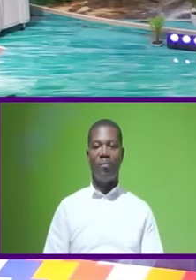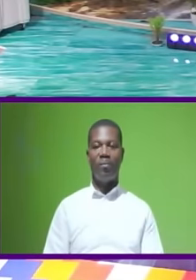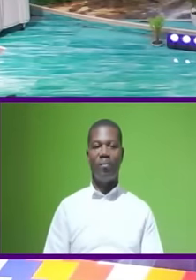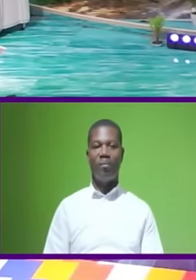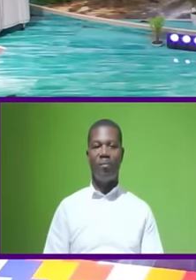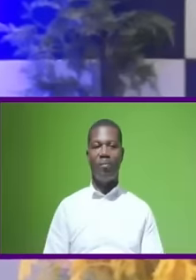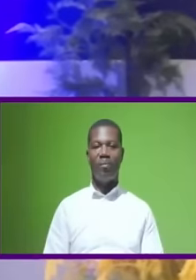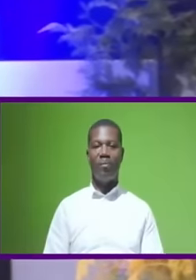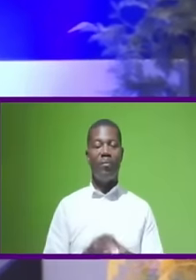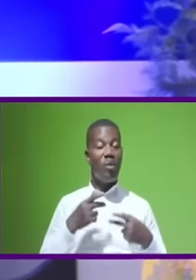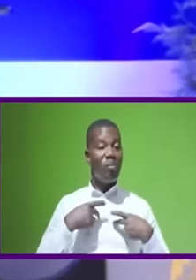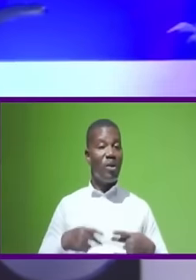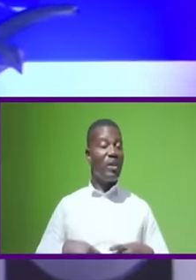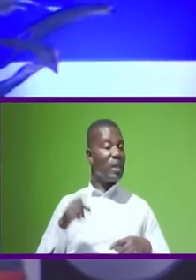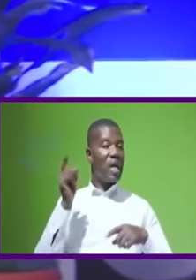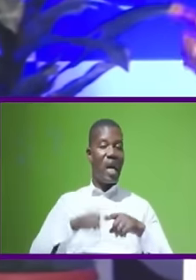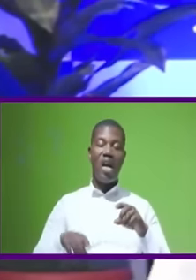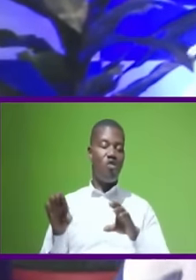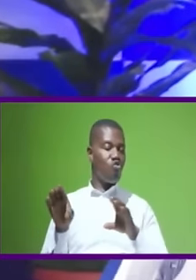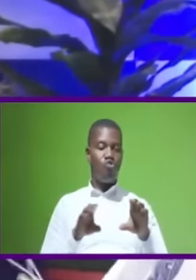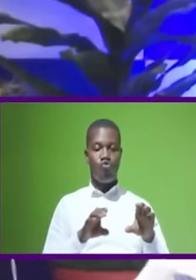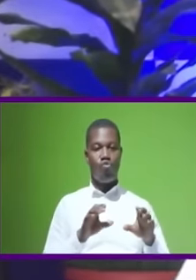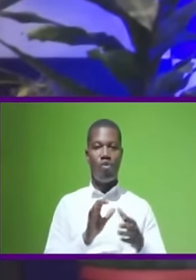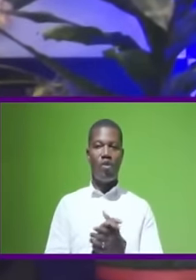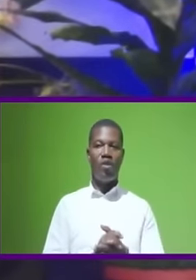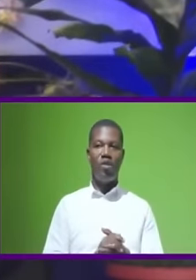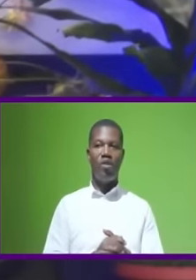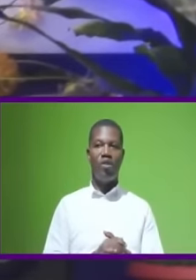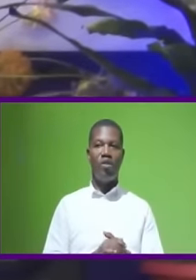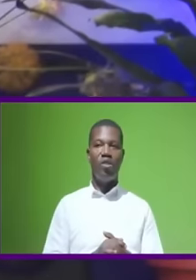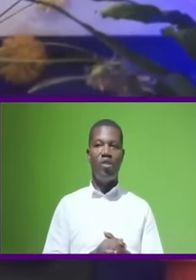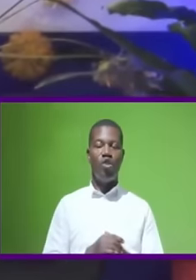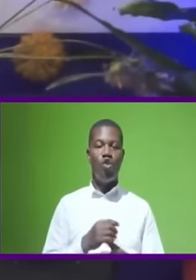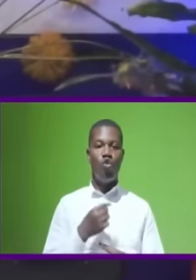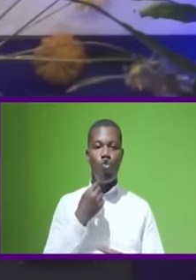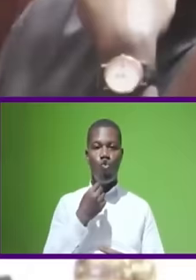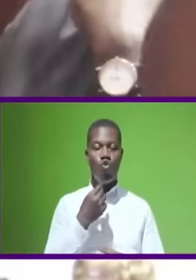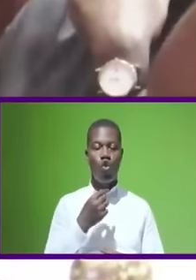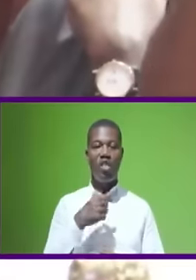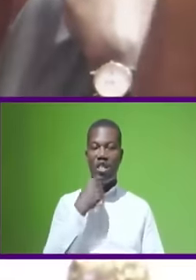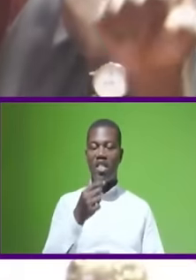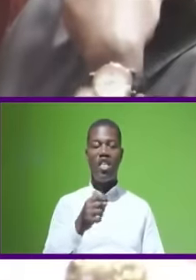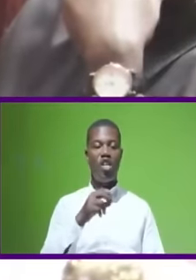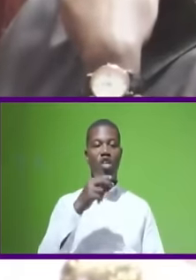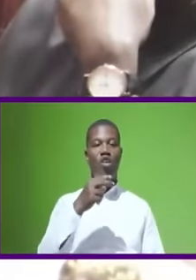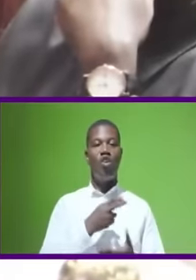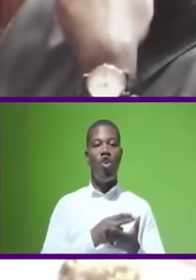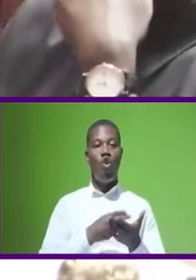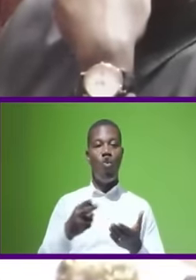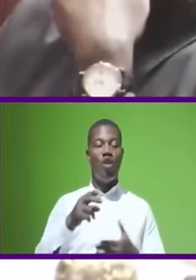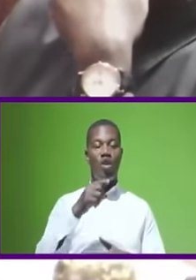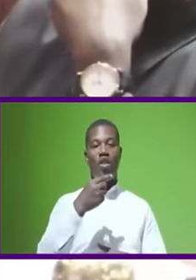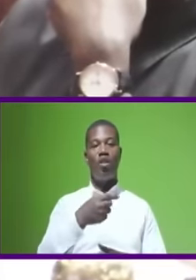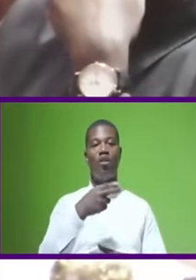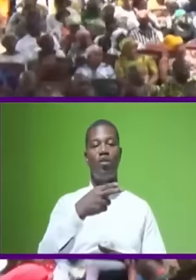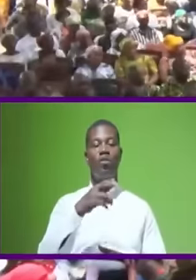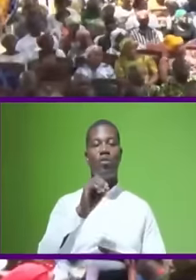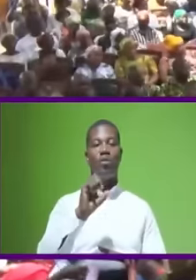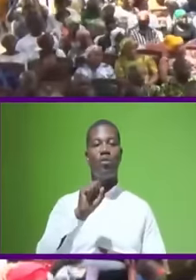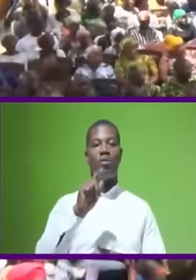No flesh can do this. I am Holy Ghost. Kasa Holy Ghost. I want you to say it is the Holy Ghost. Holy